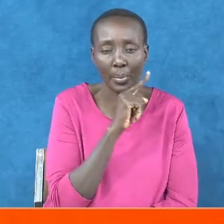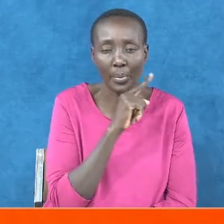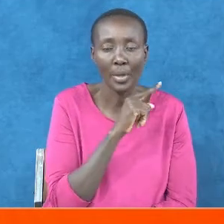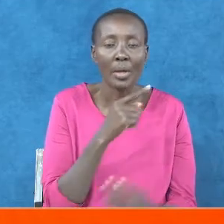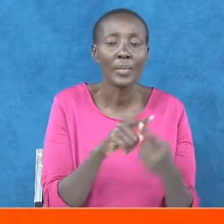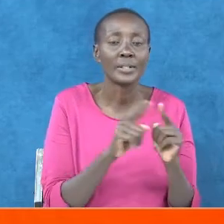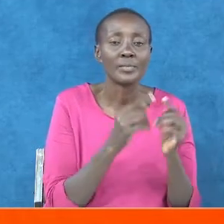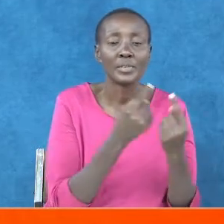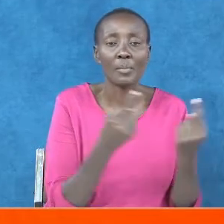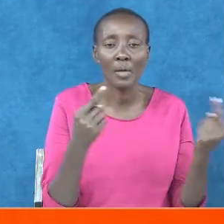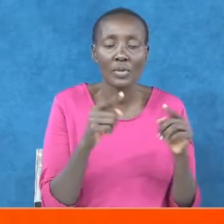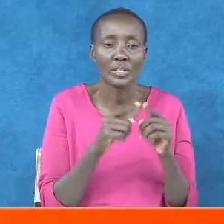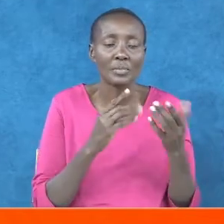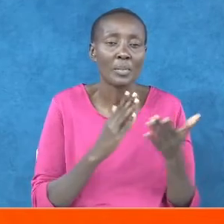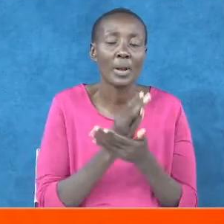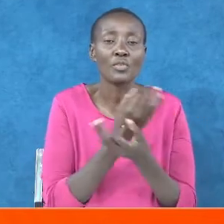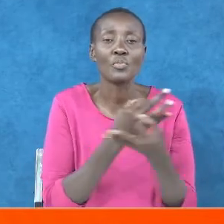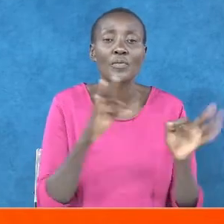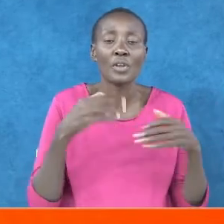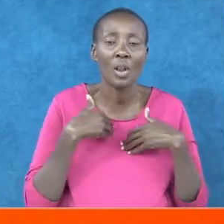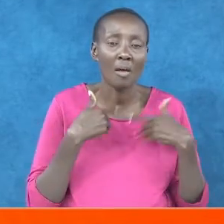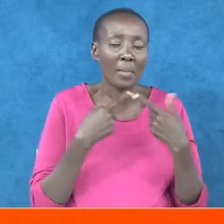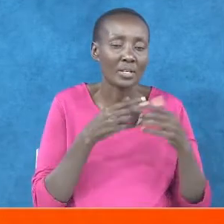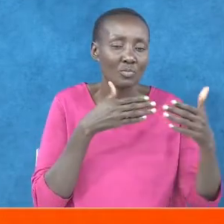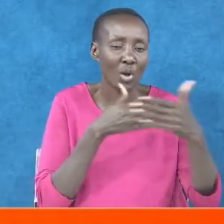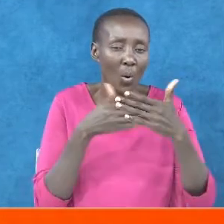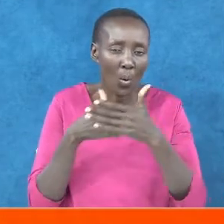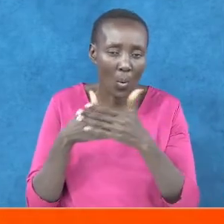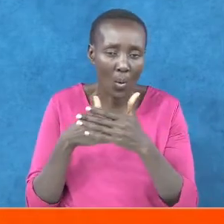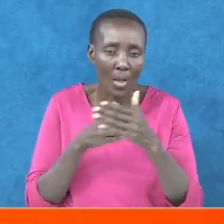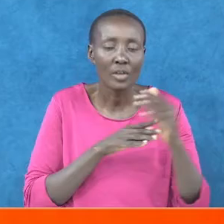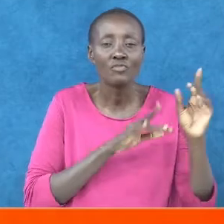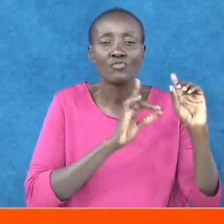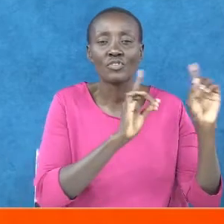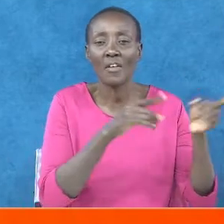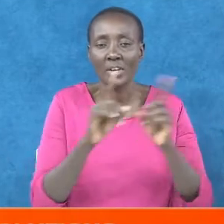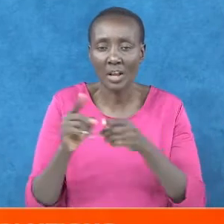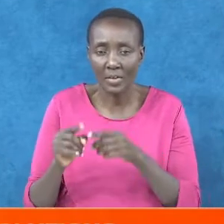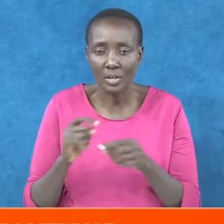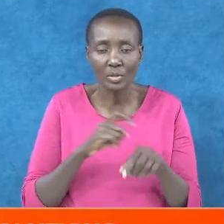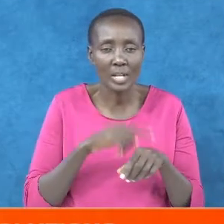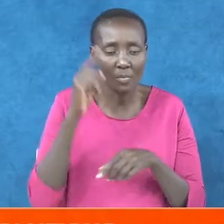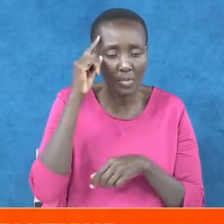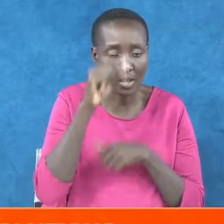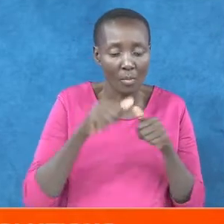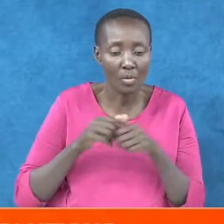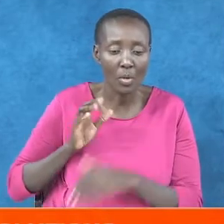every person has that right to freedom, not to be limited, to be able to move from one place to another. Right. So when you think about these women